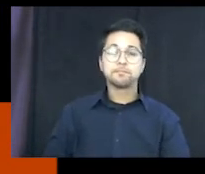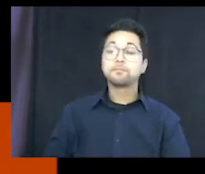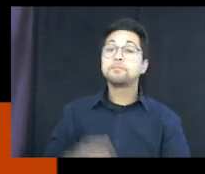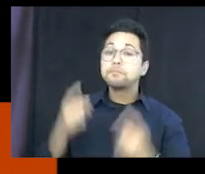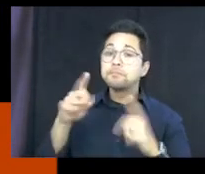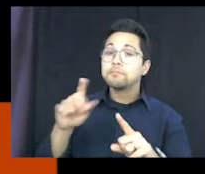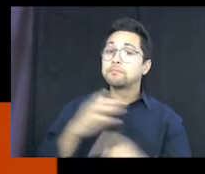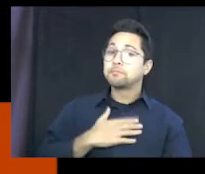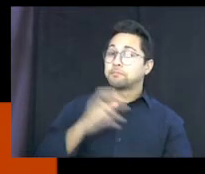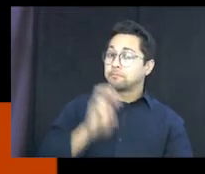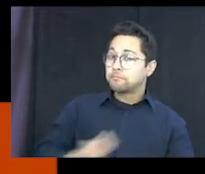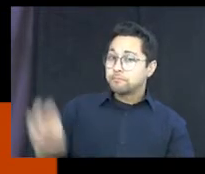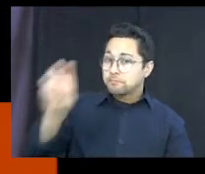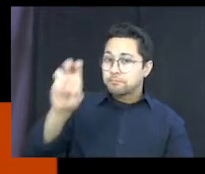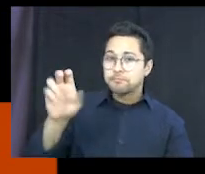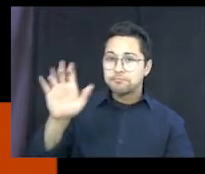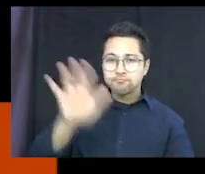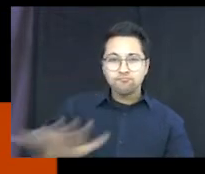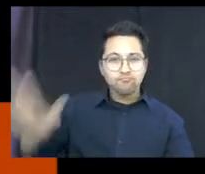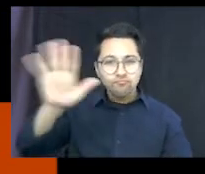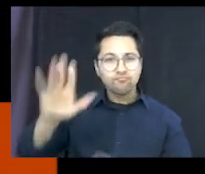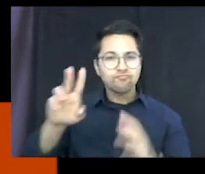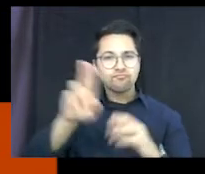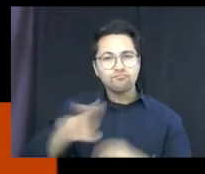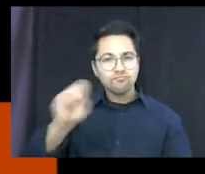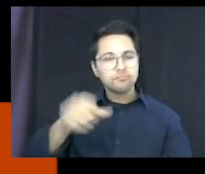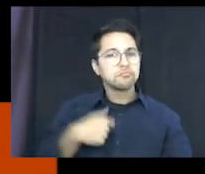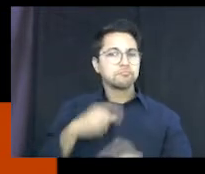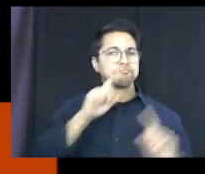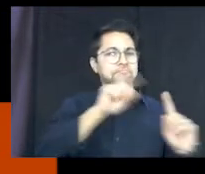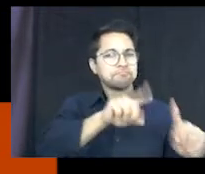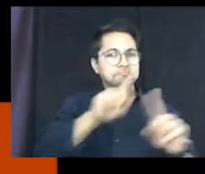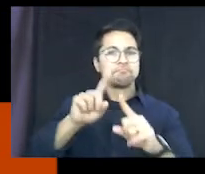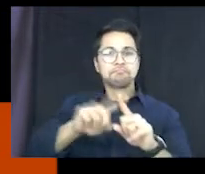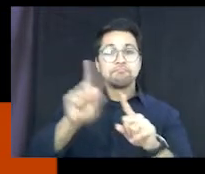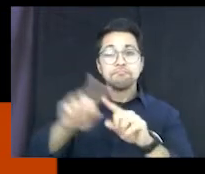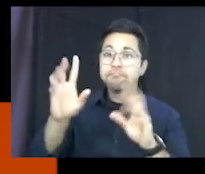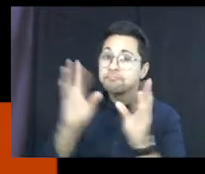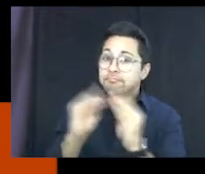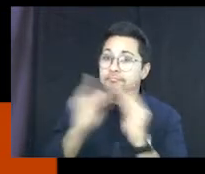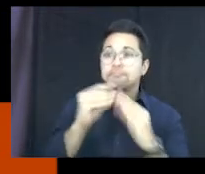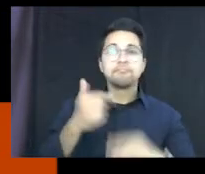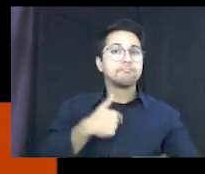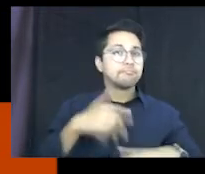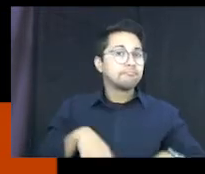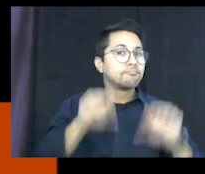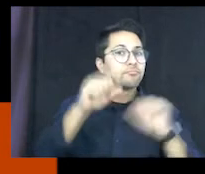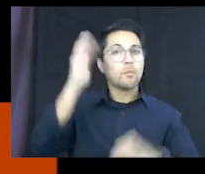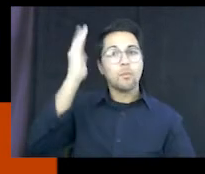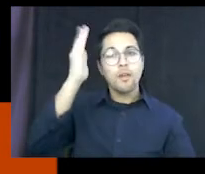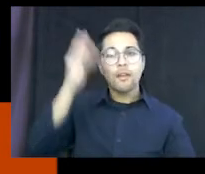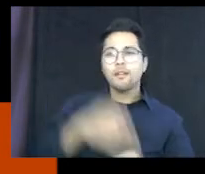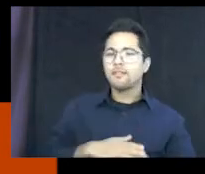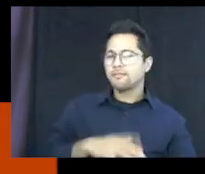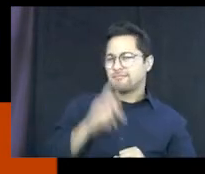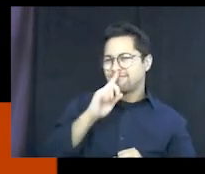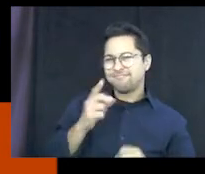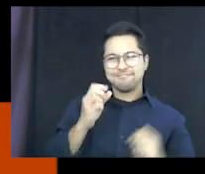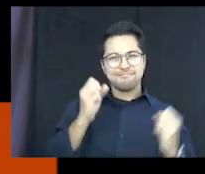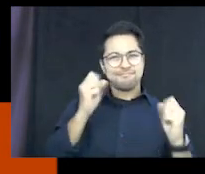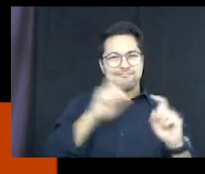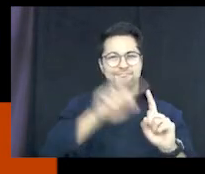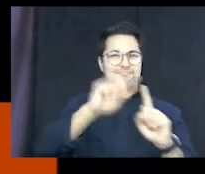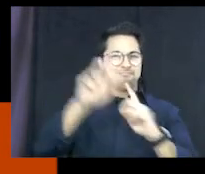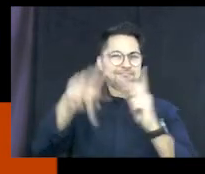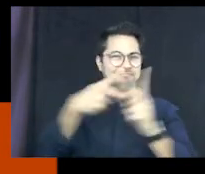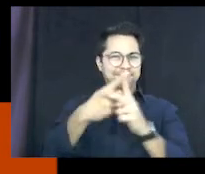During my travels throughout the U.S., I have attended meetings and/or hosted presentations at many different